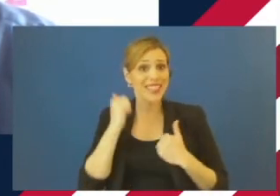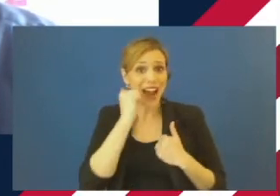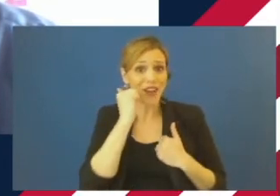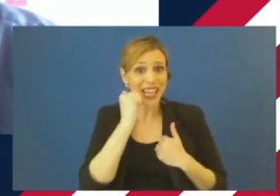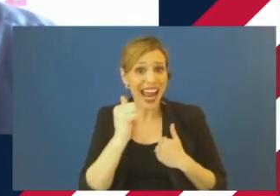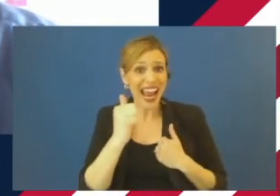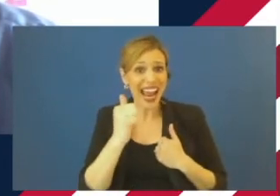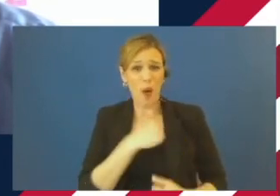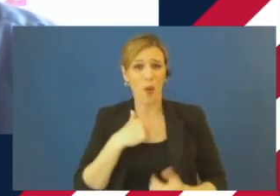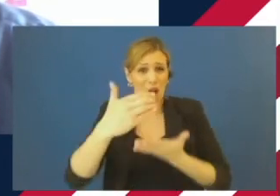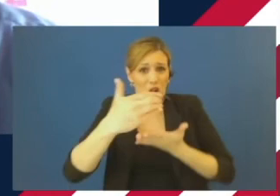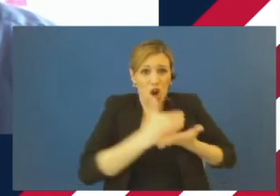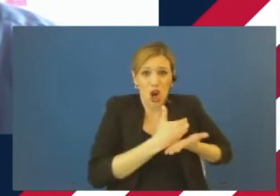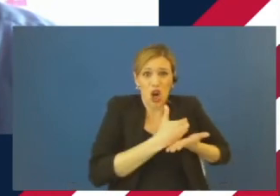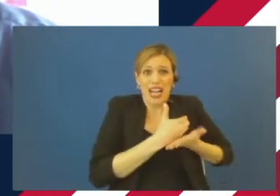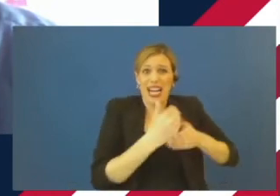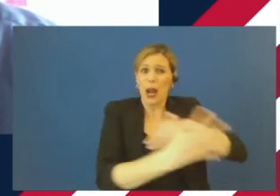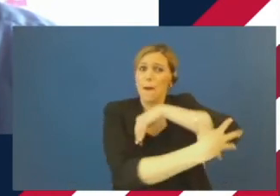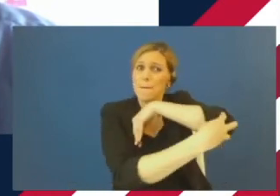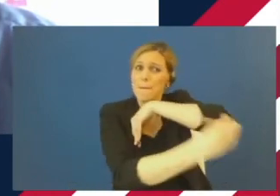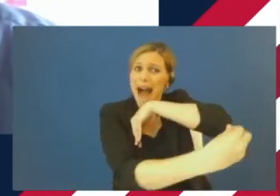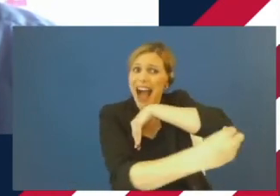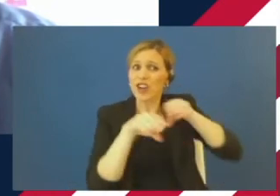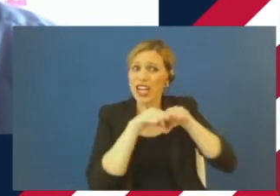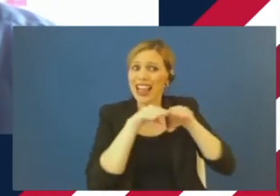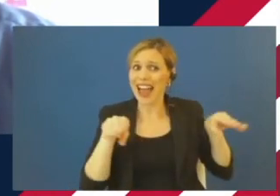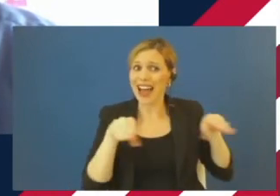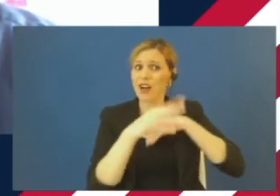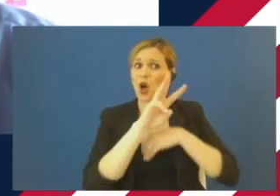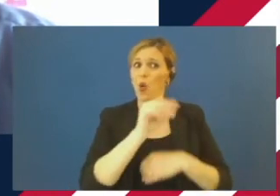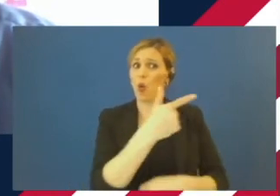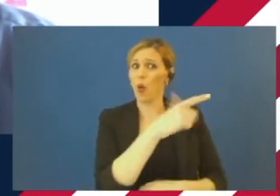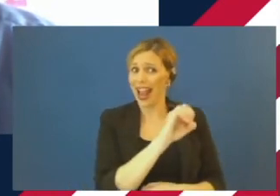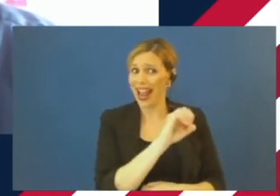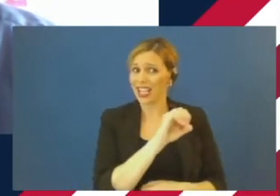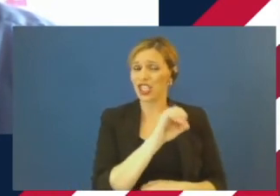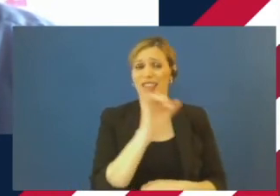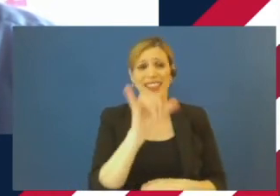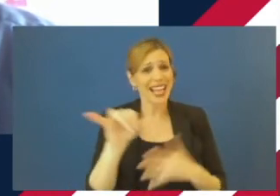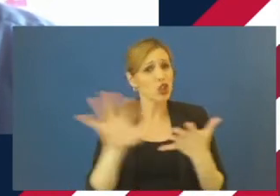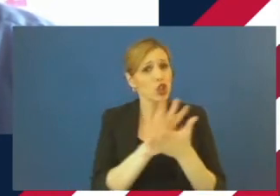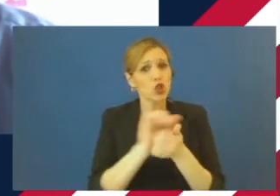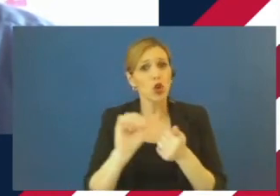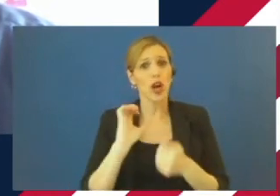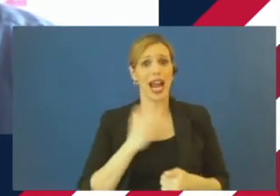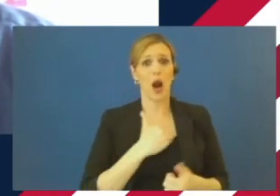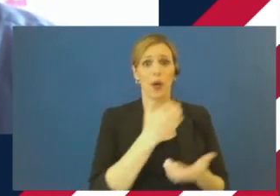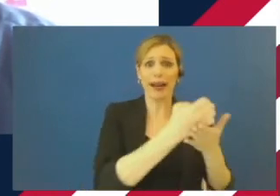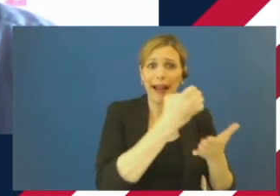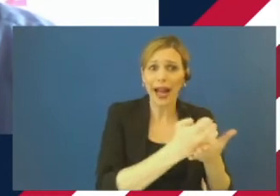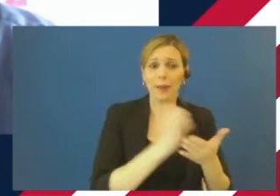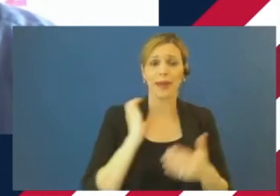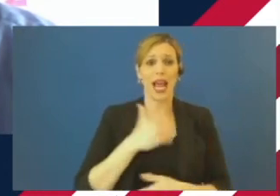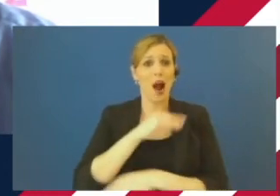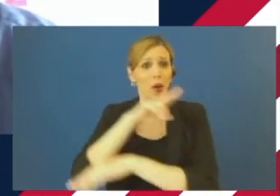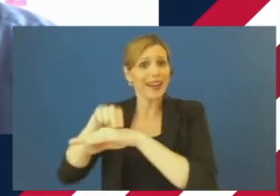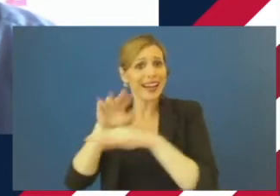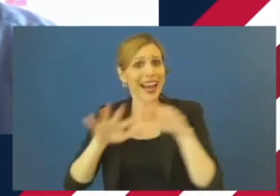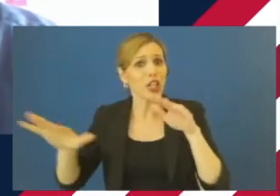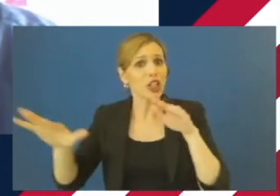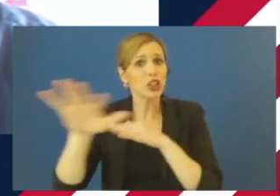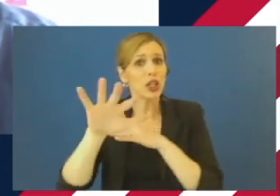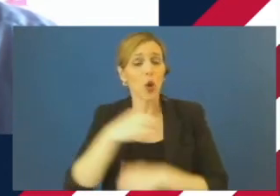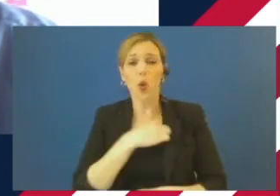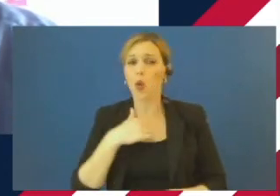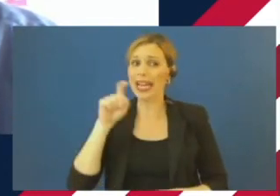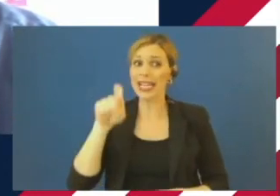address the rot that's destroying our economy, our nation, we need to do more. We need to make sure that we have an economy that is